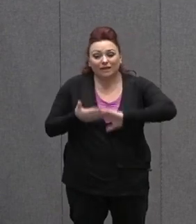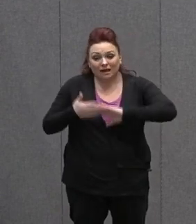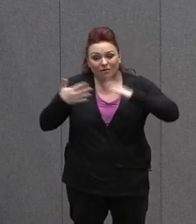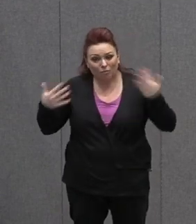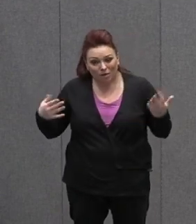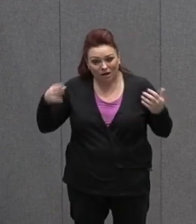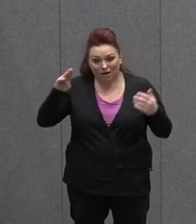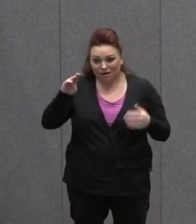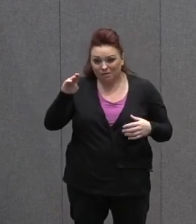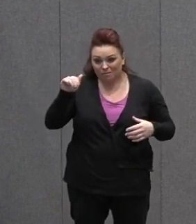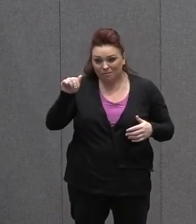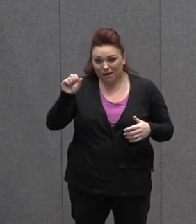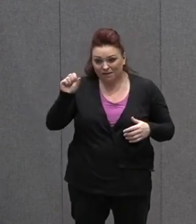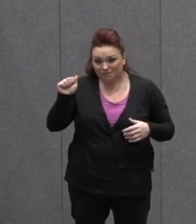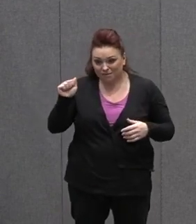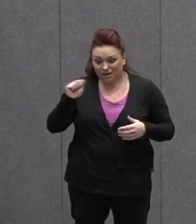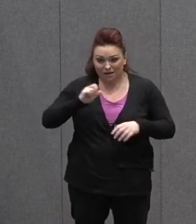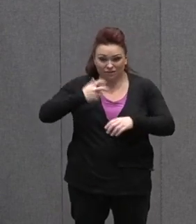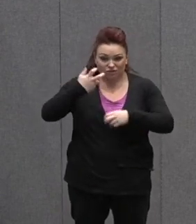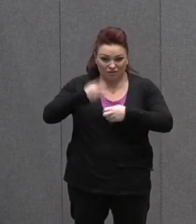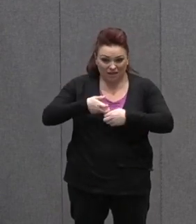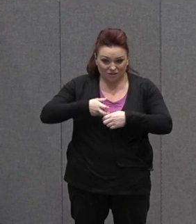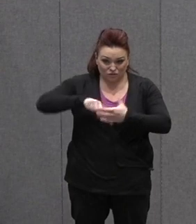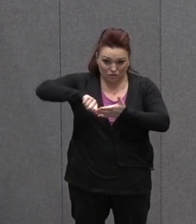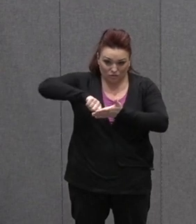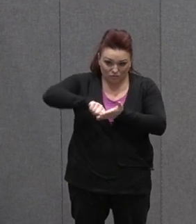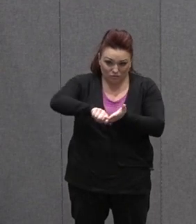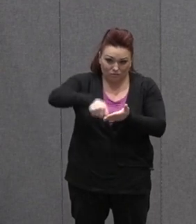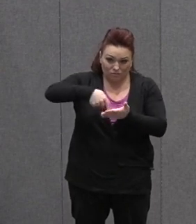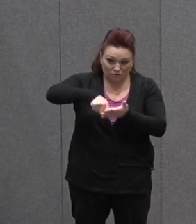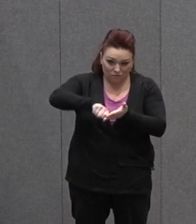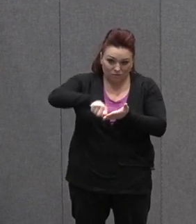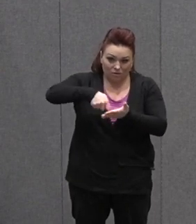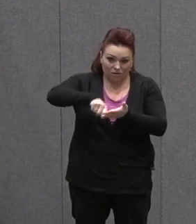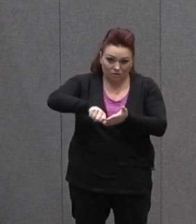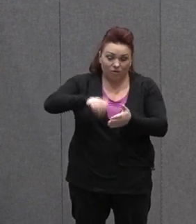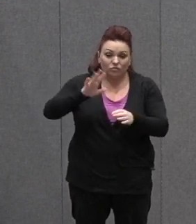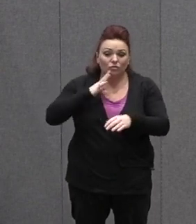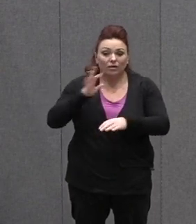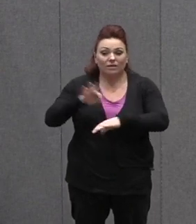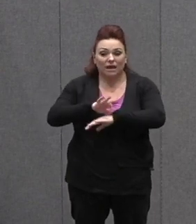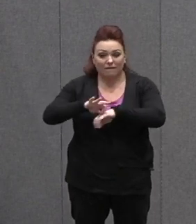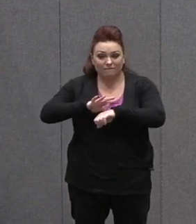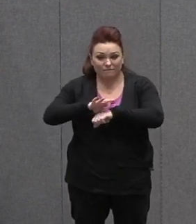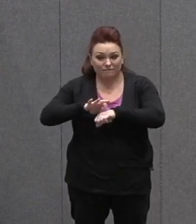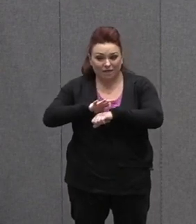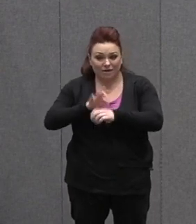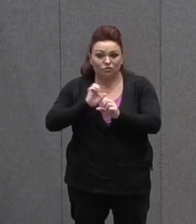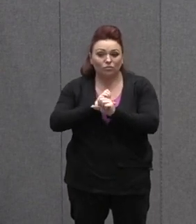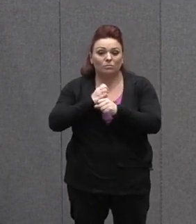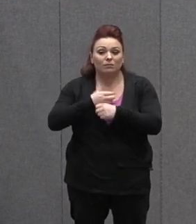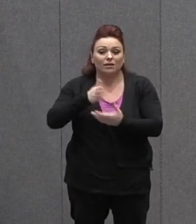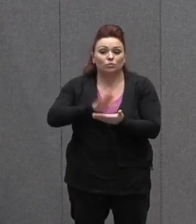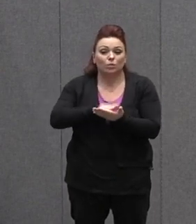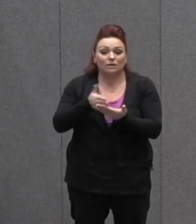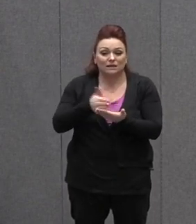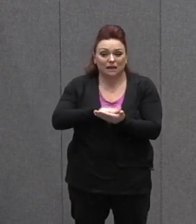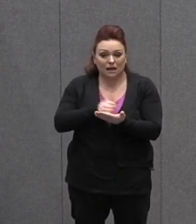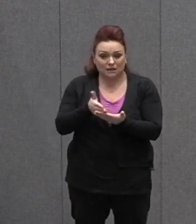So you use the stone to grind the corn into its flour to make Tortillas.